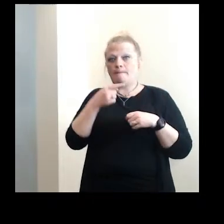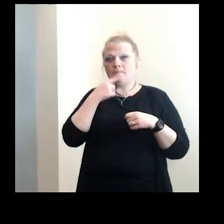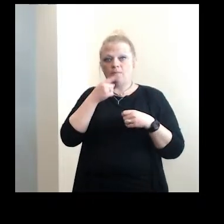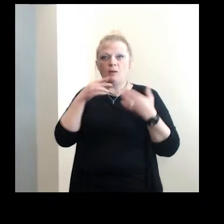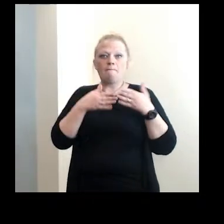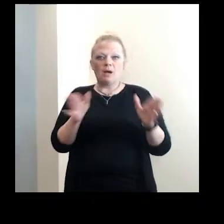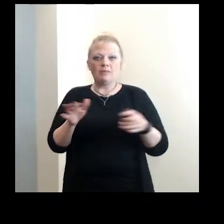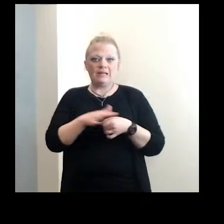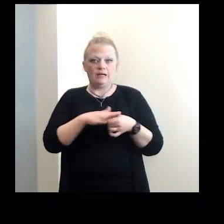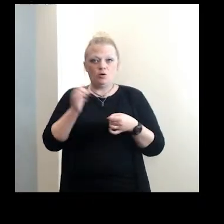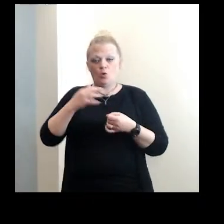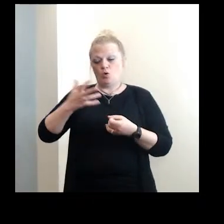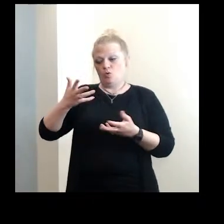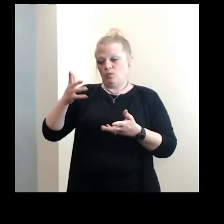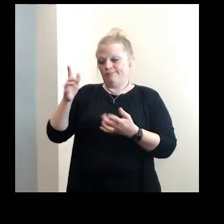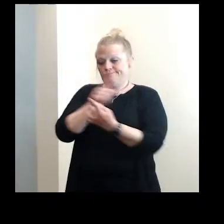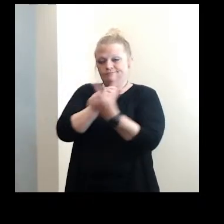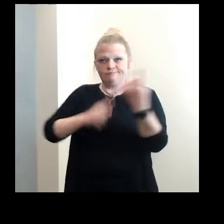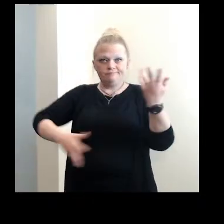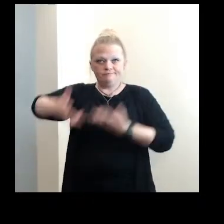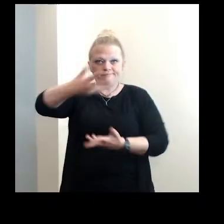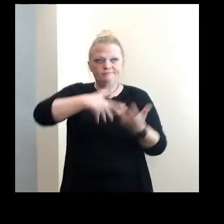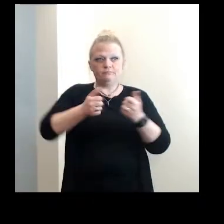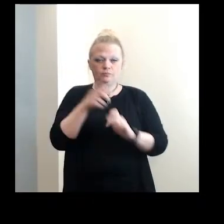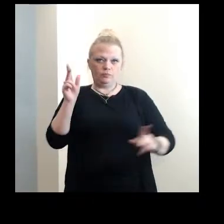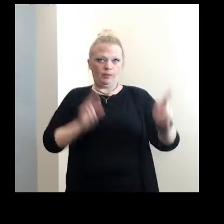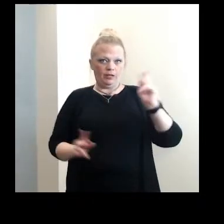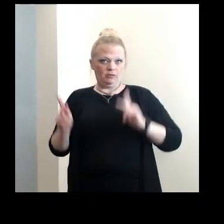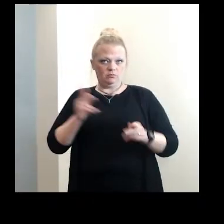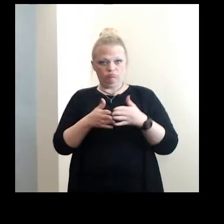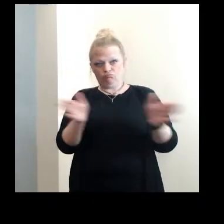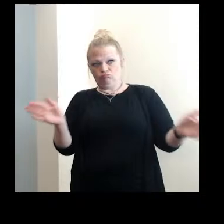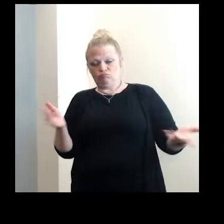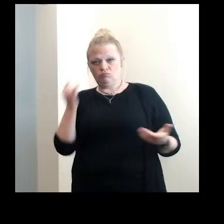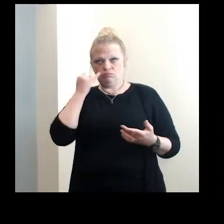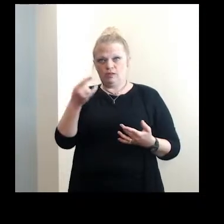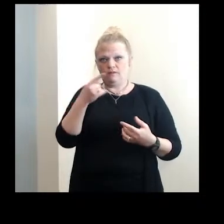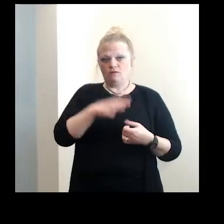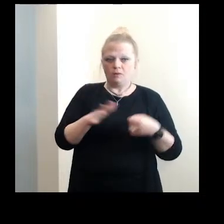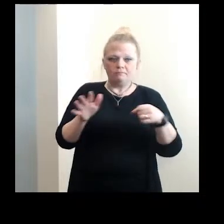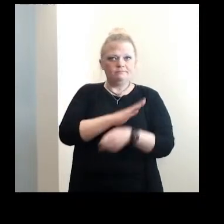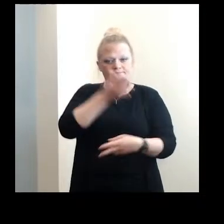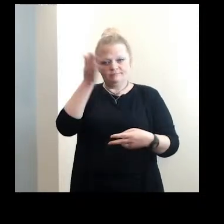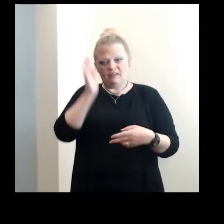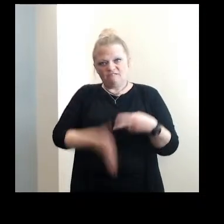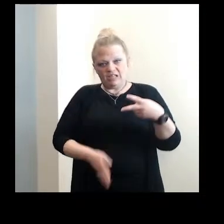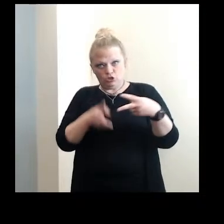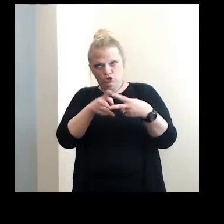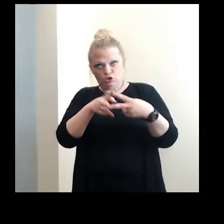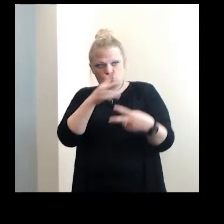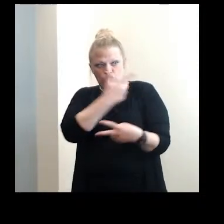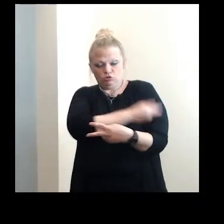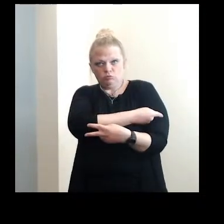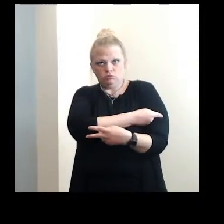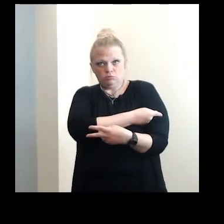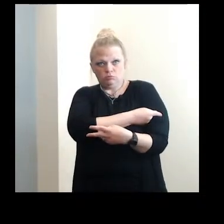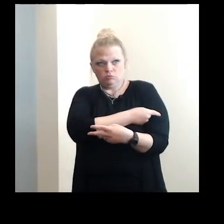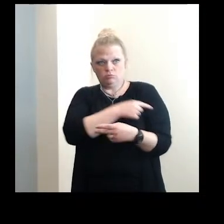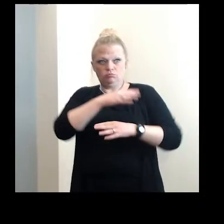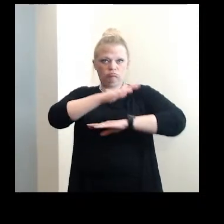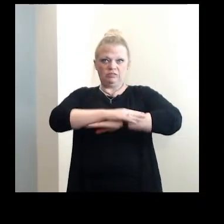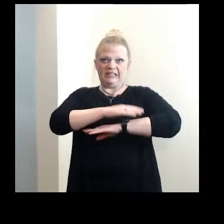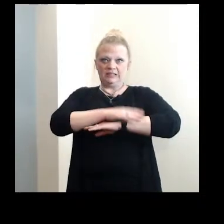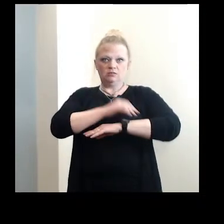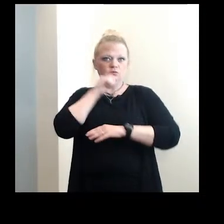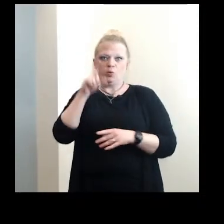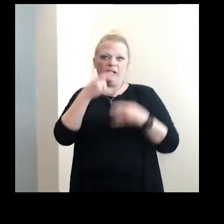or when they are interacting with the public. So if you're a fully vaccinated individual and you're at your desk, you don't